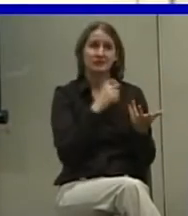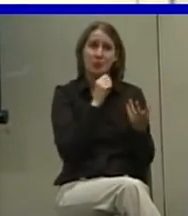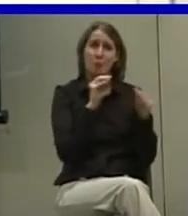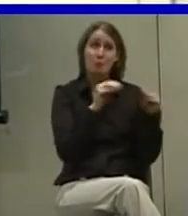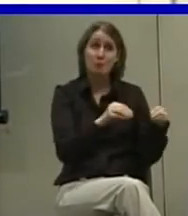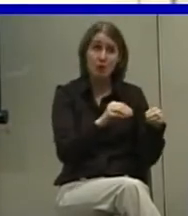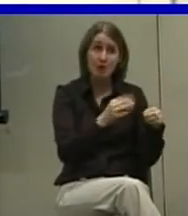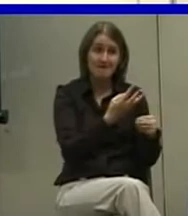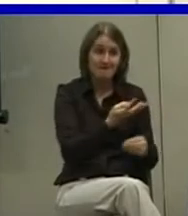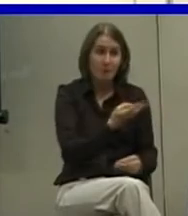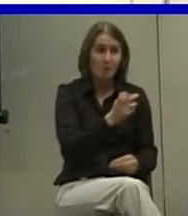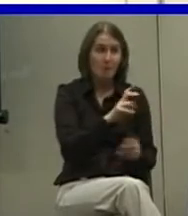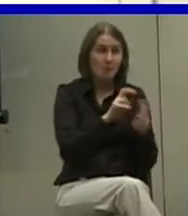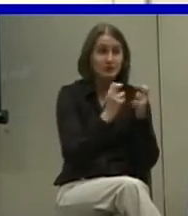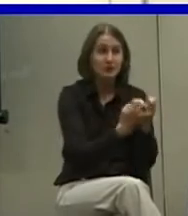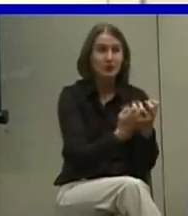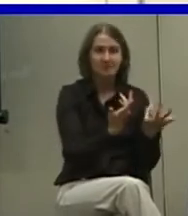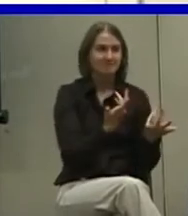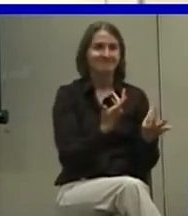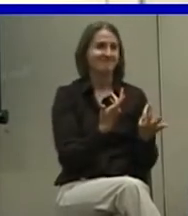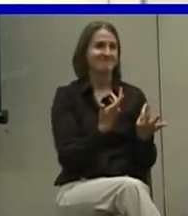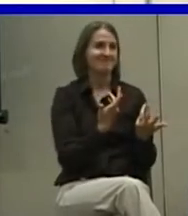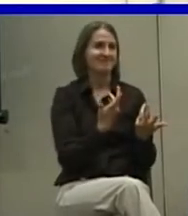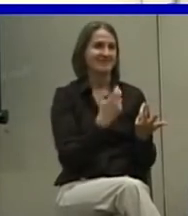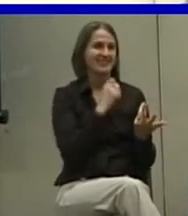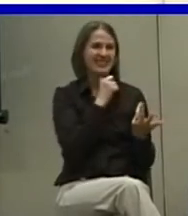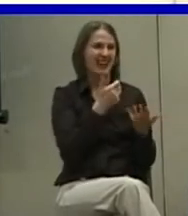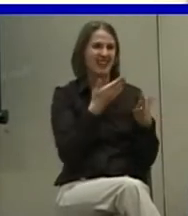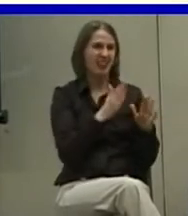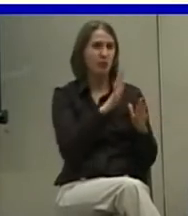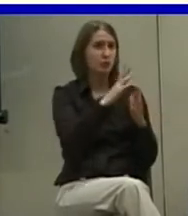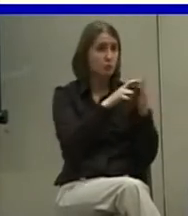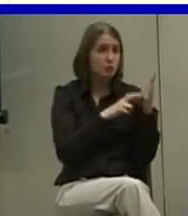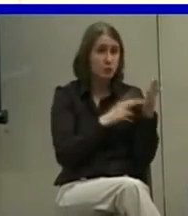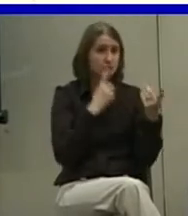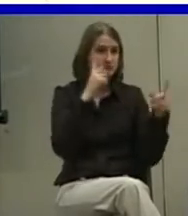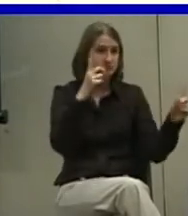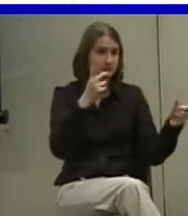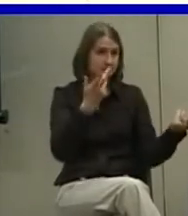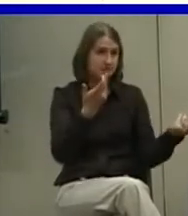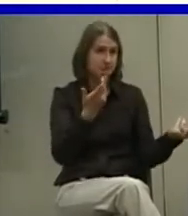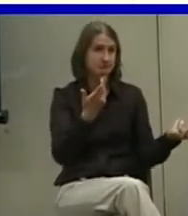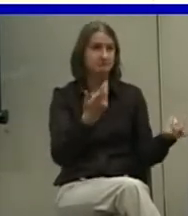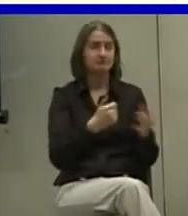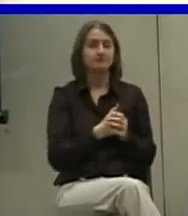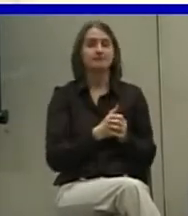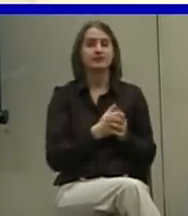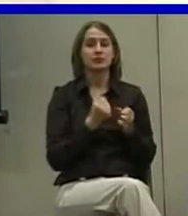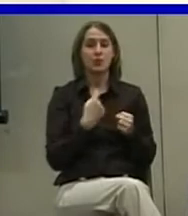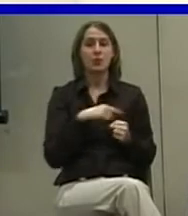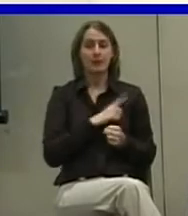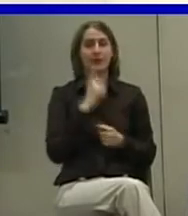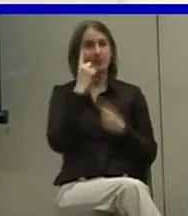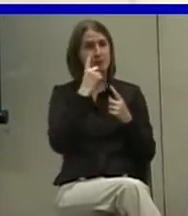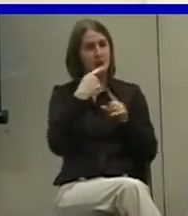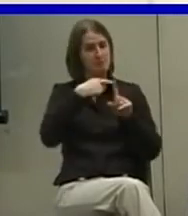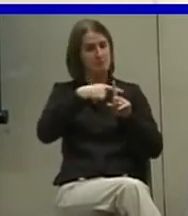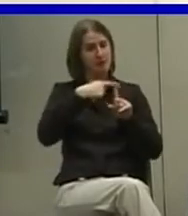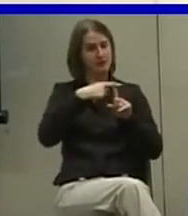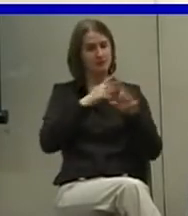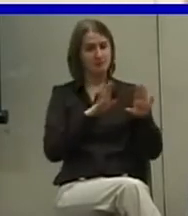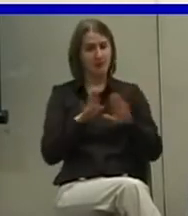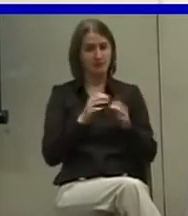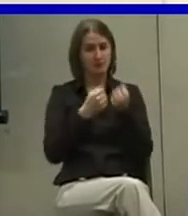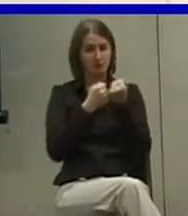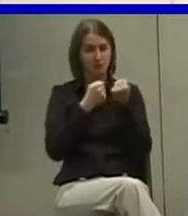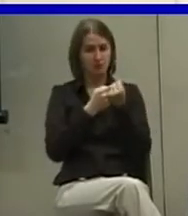circles, because that arrangement is not going to let your rule work. So when we do positive behavior support at the green